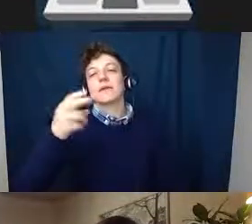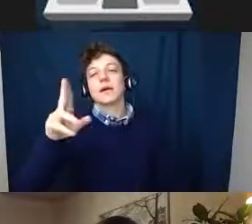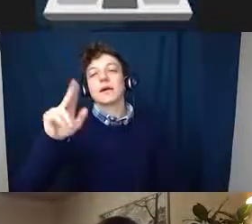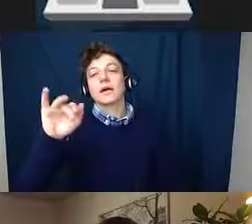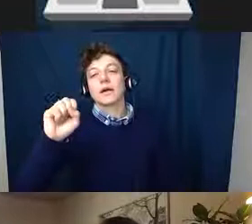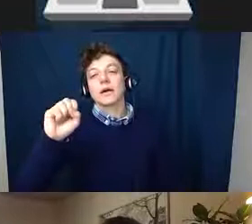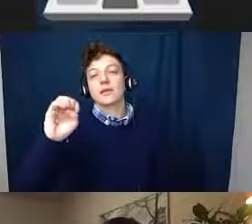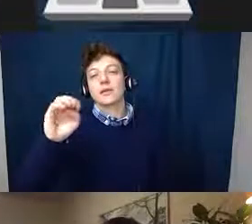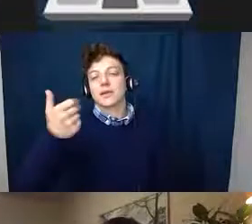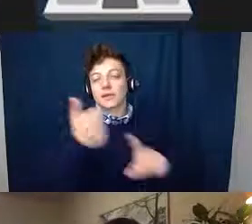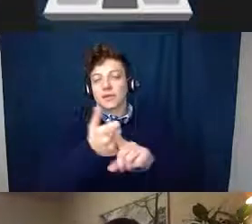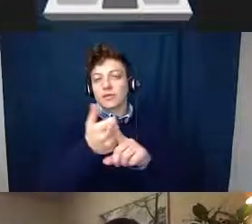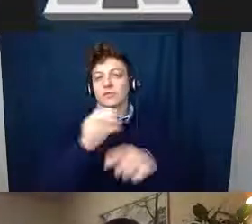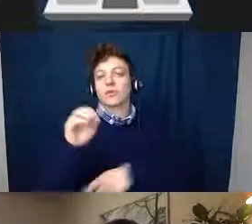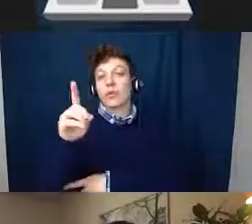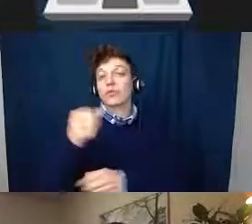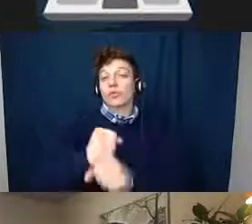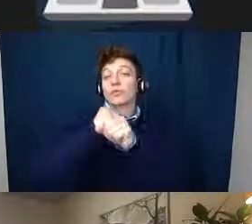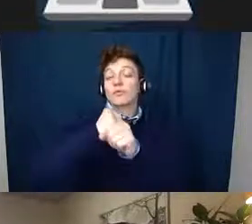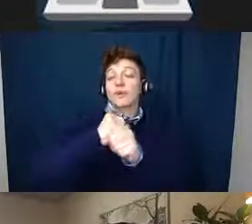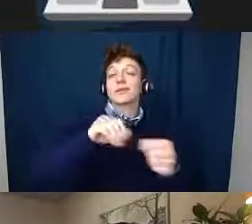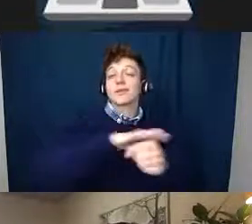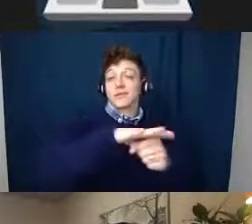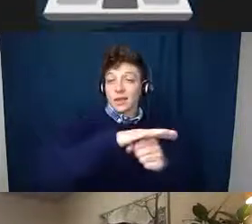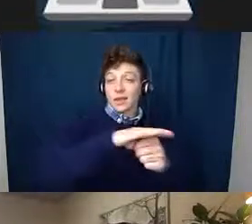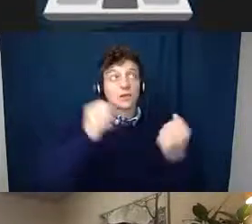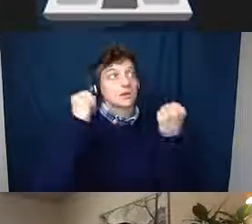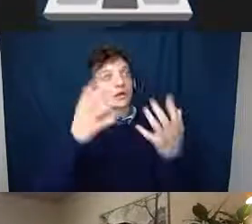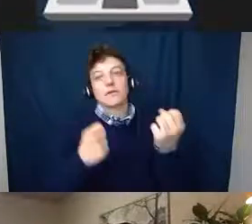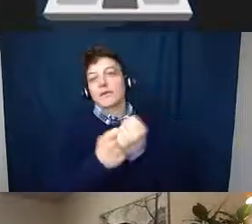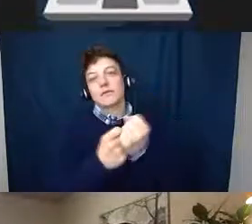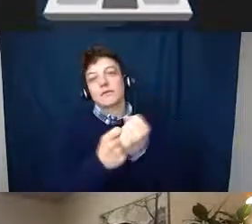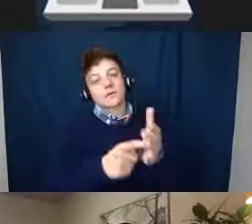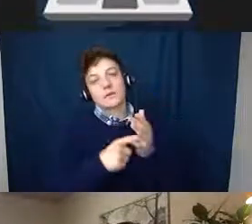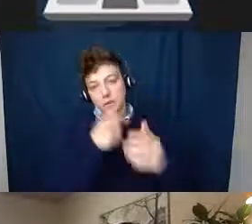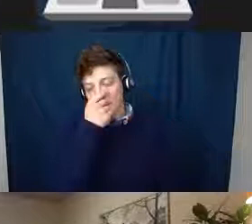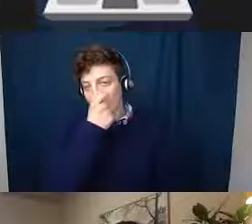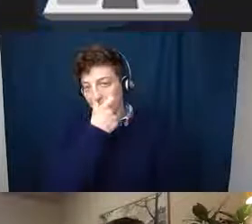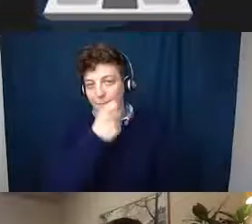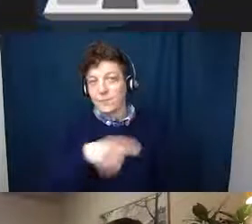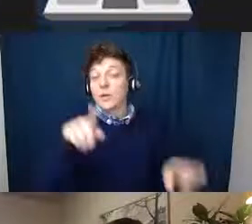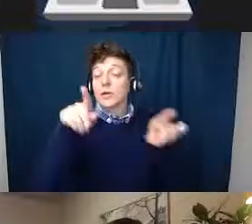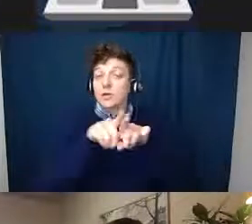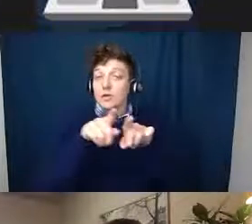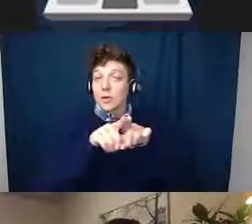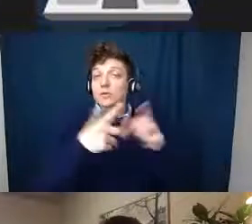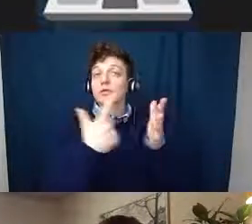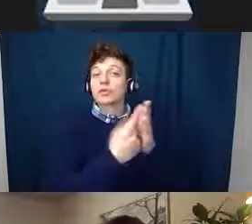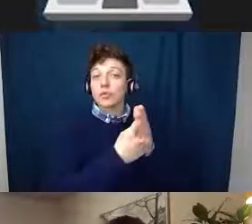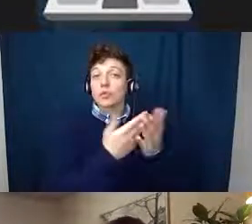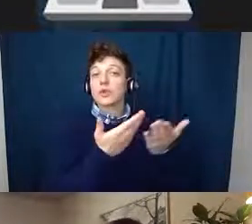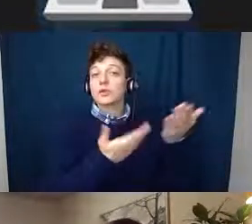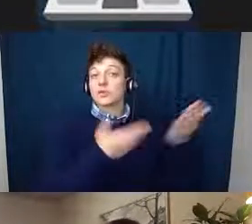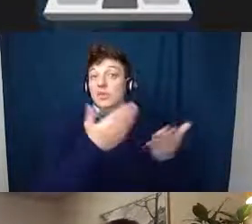kind of support this effort. There's also syringe services are currently illegal